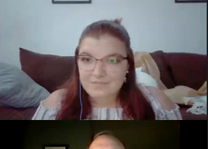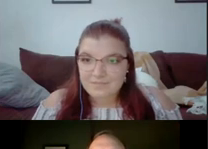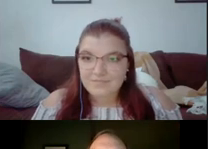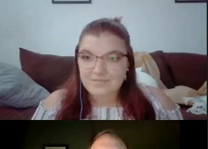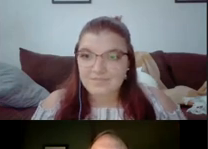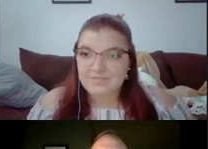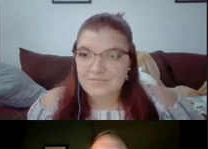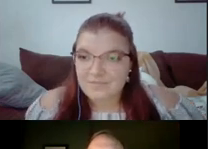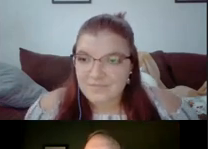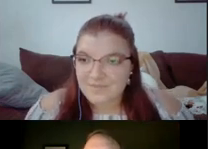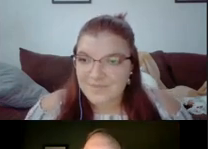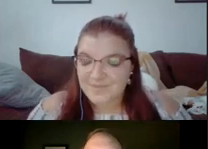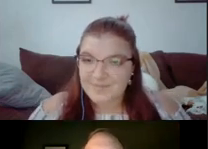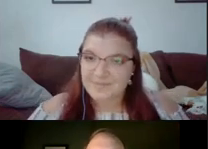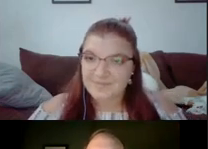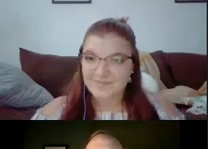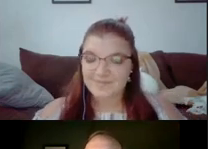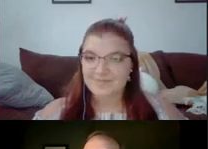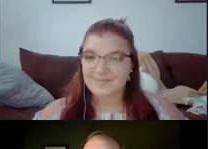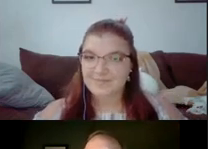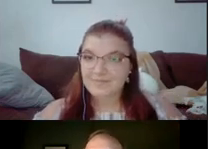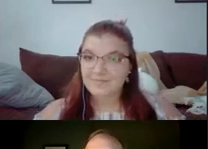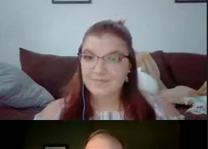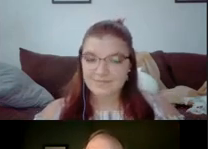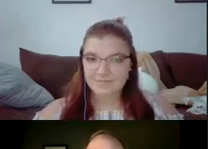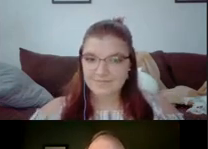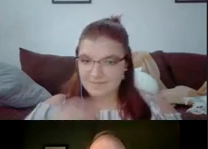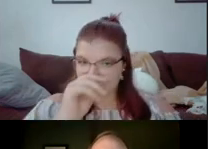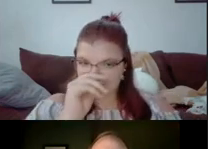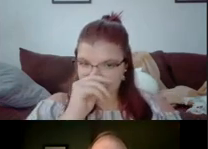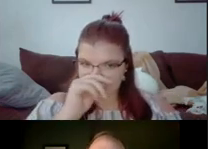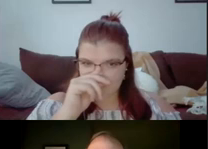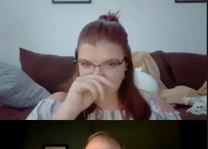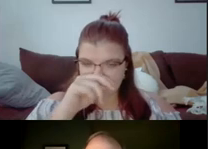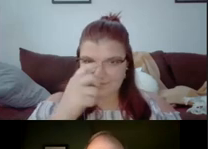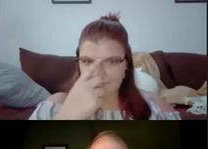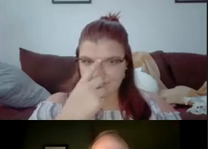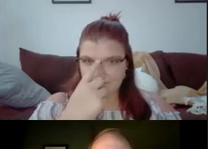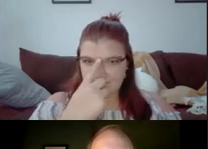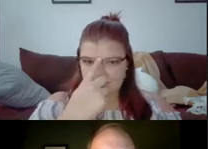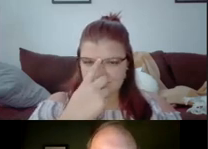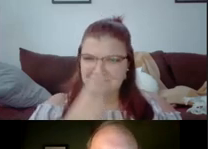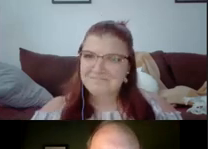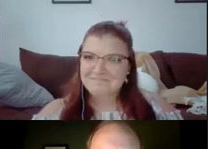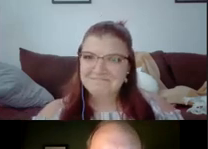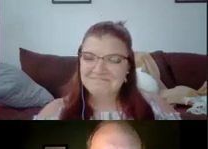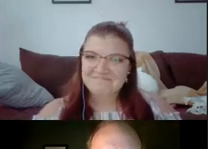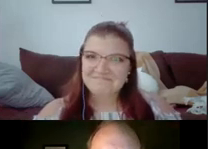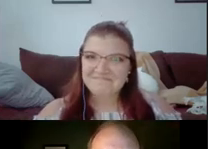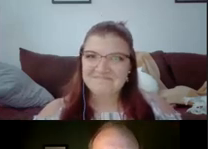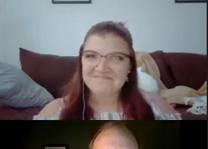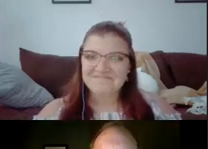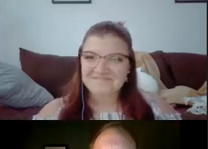years, the building played no educational purpose. Apparently it was used as a stable at one